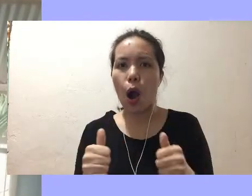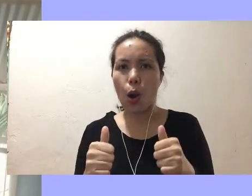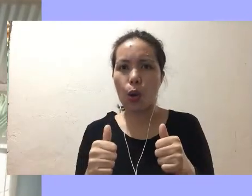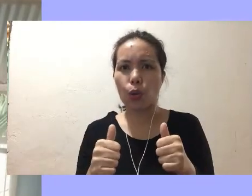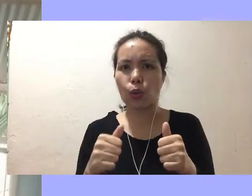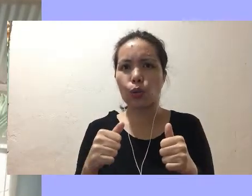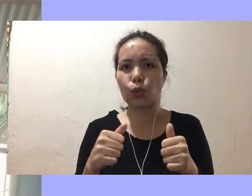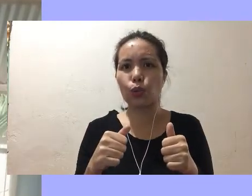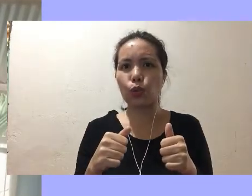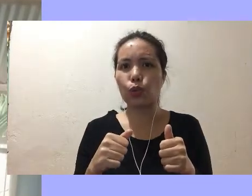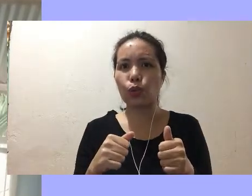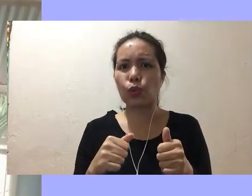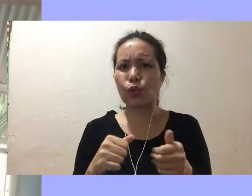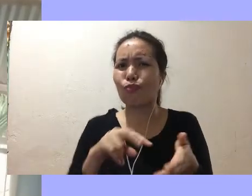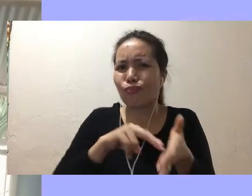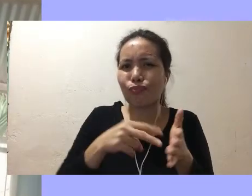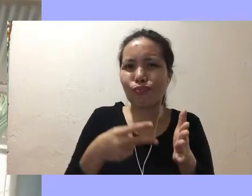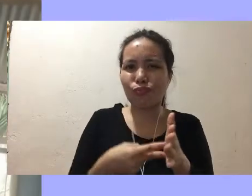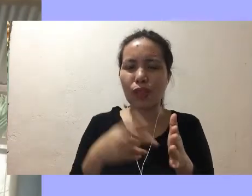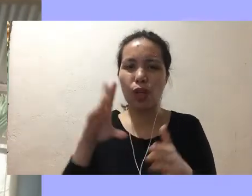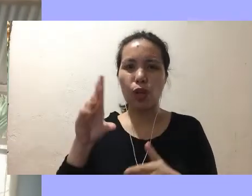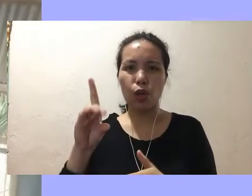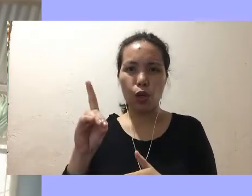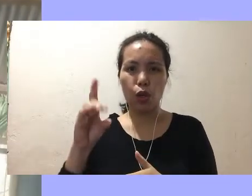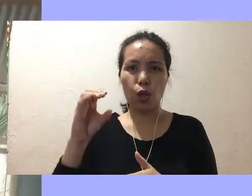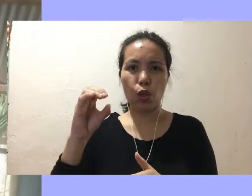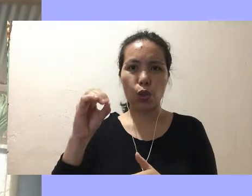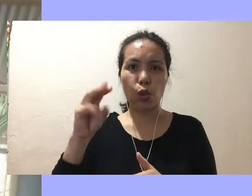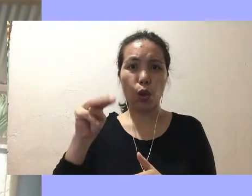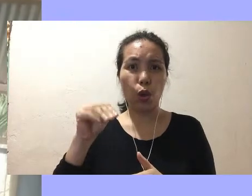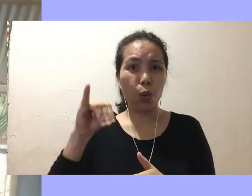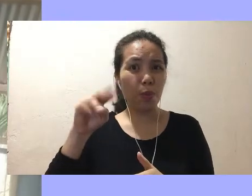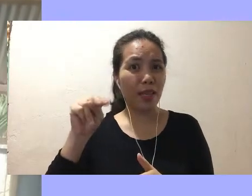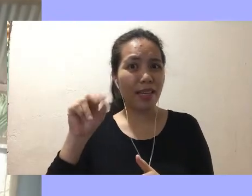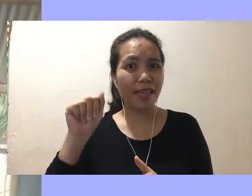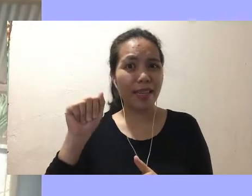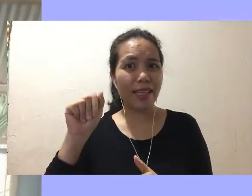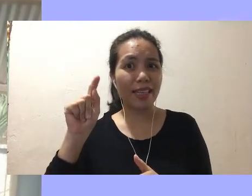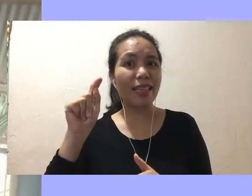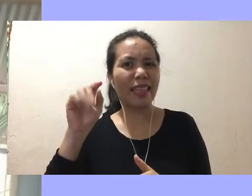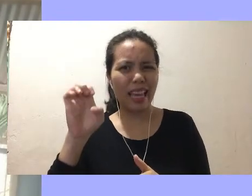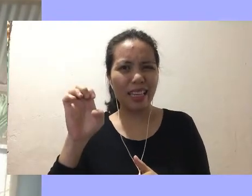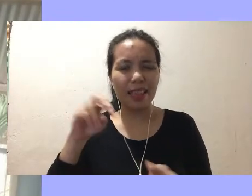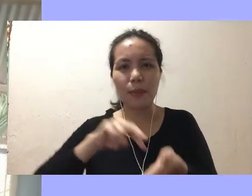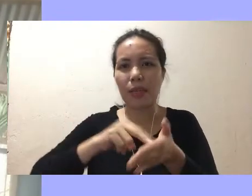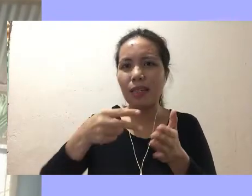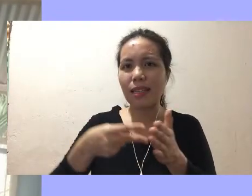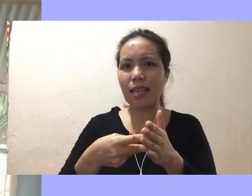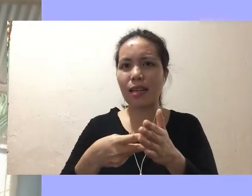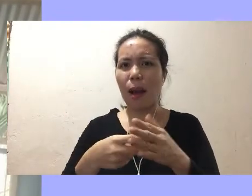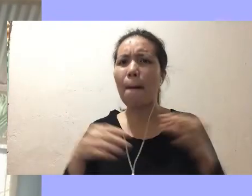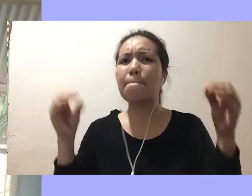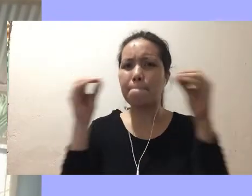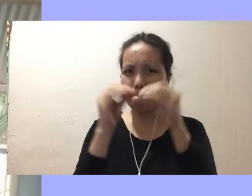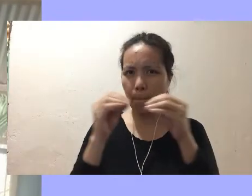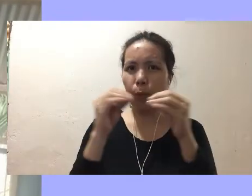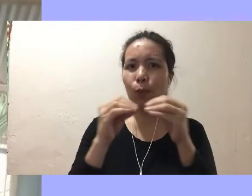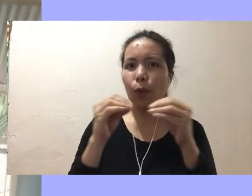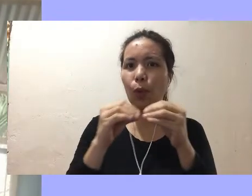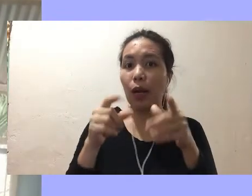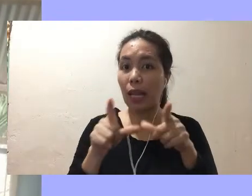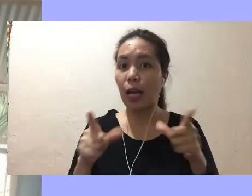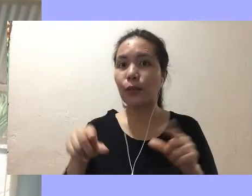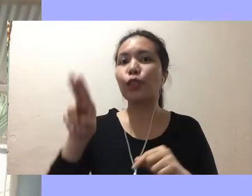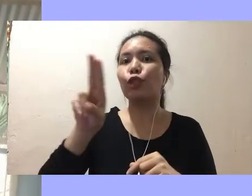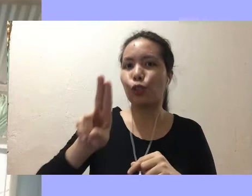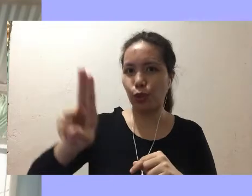how to define dominance. Now, what really dominates? What language really dominates in your